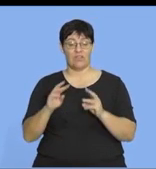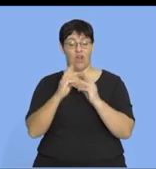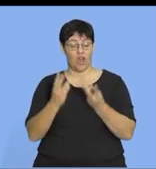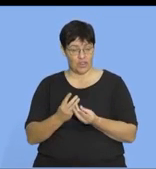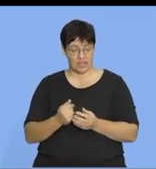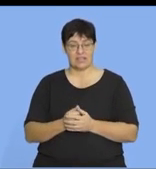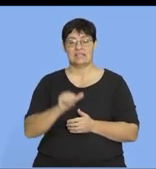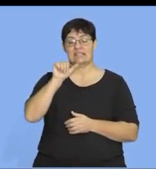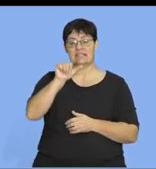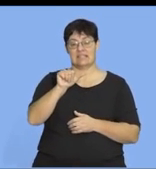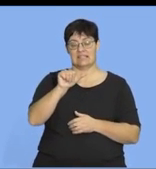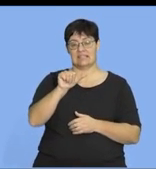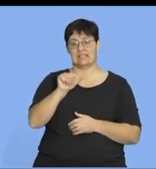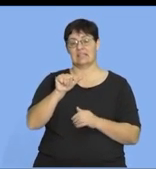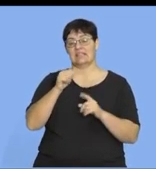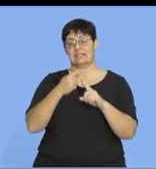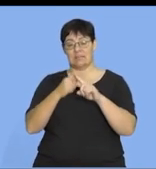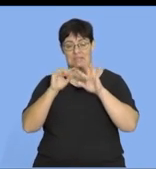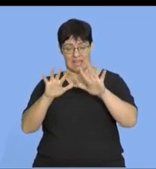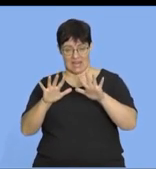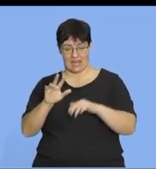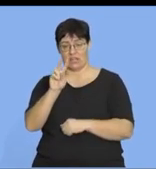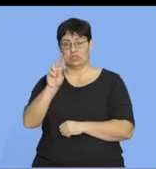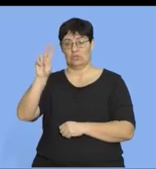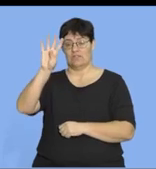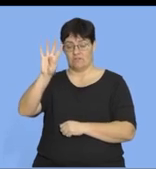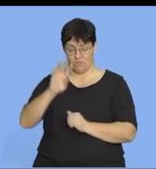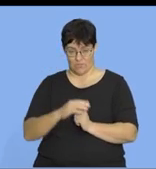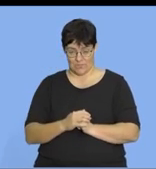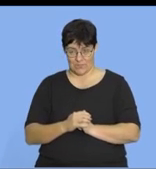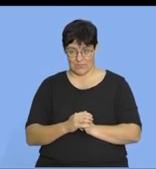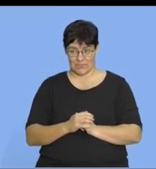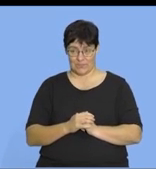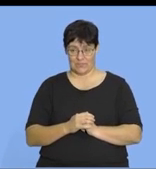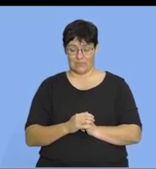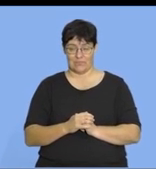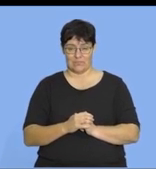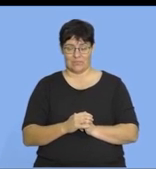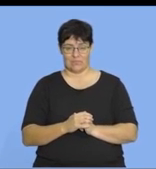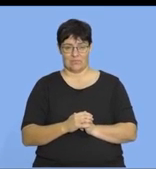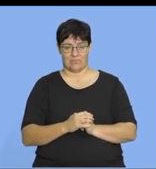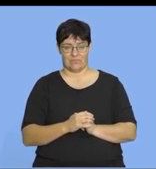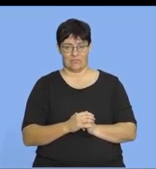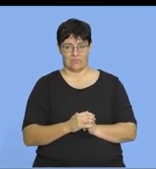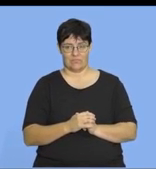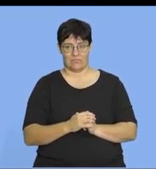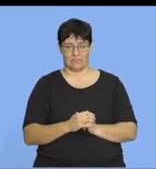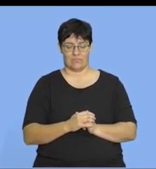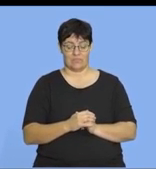The Earth is 6 times 10 to the 24. And